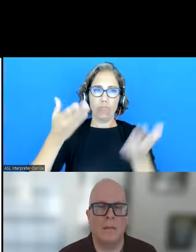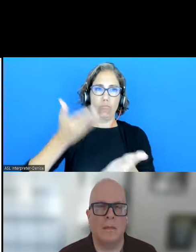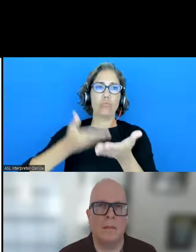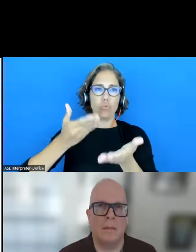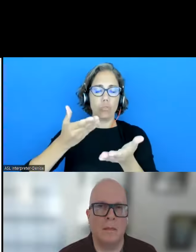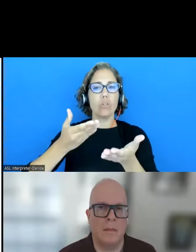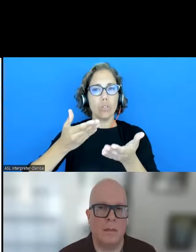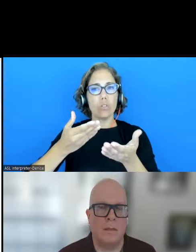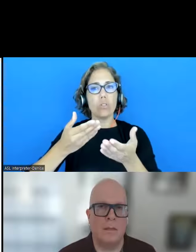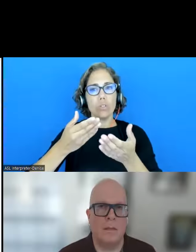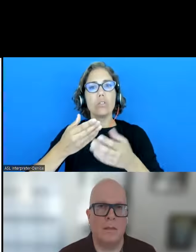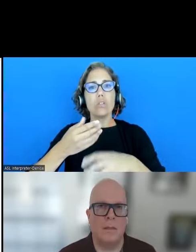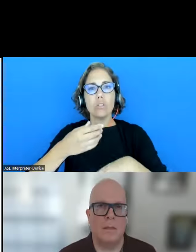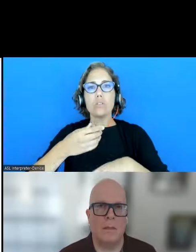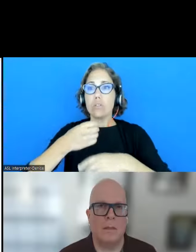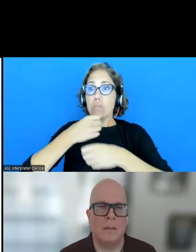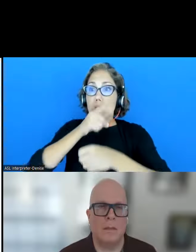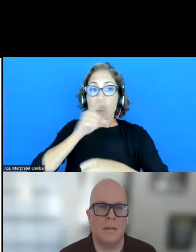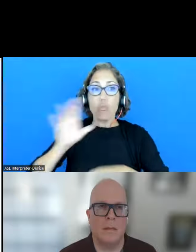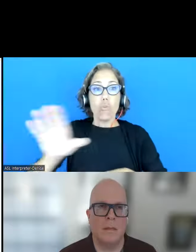digital property accessible.